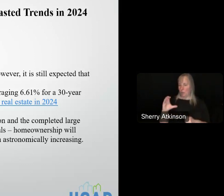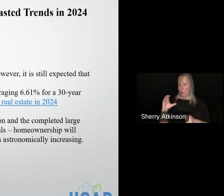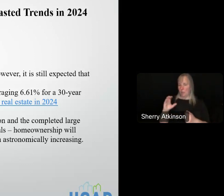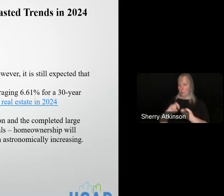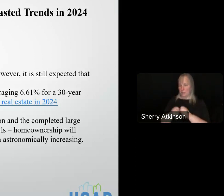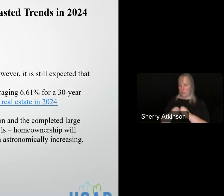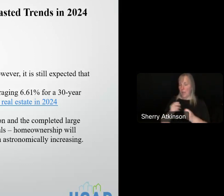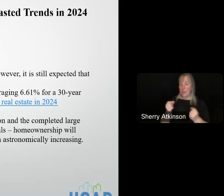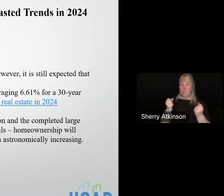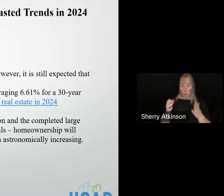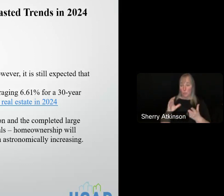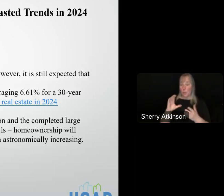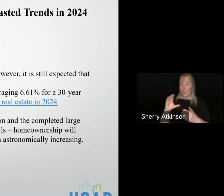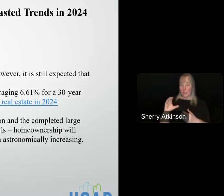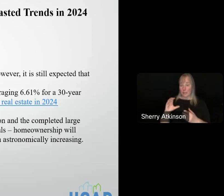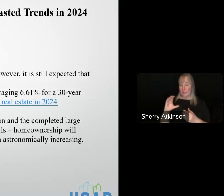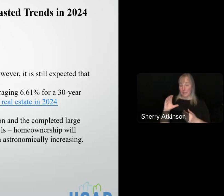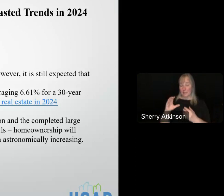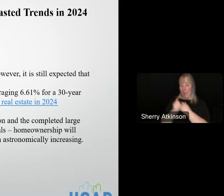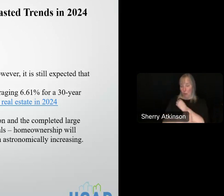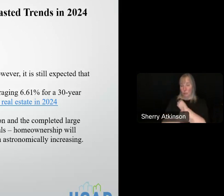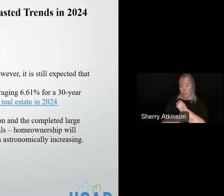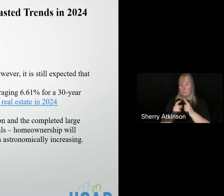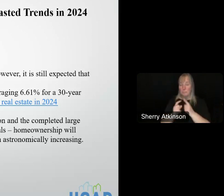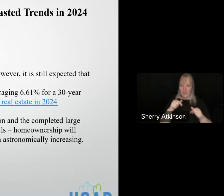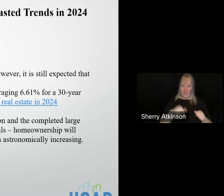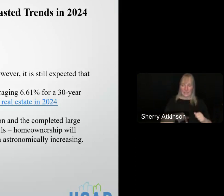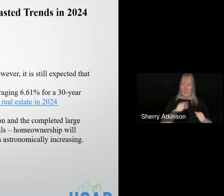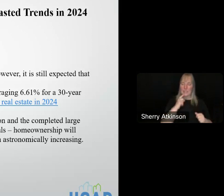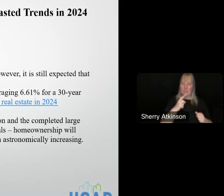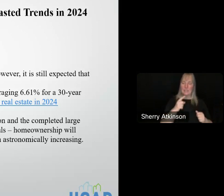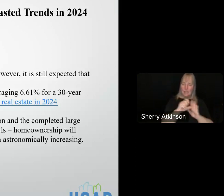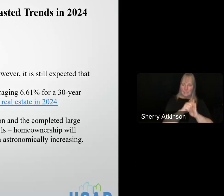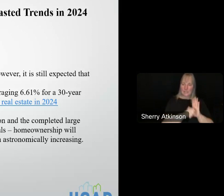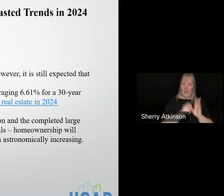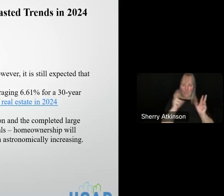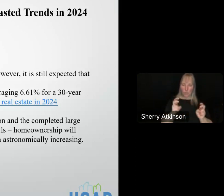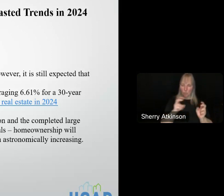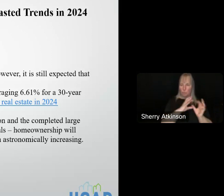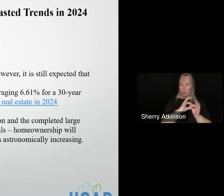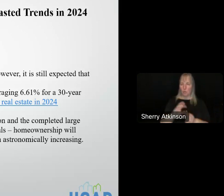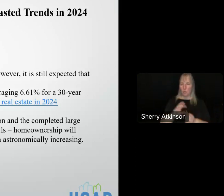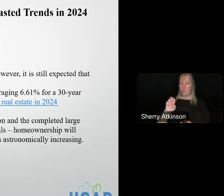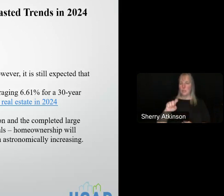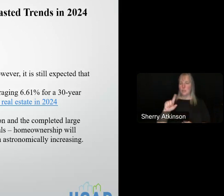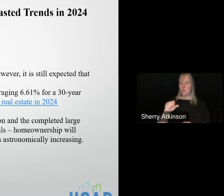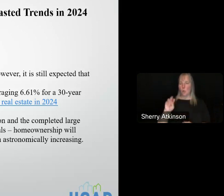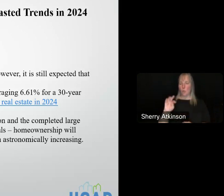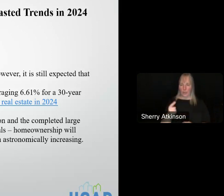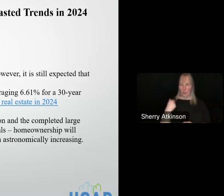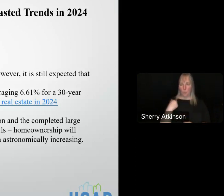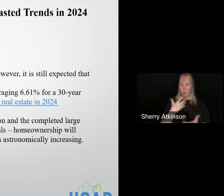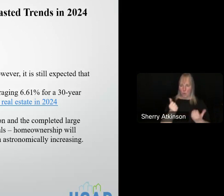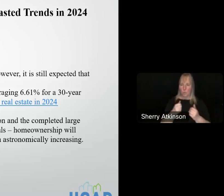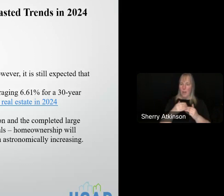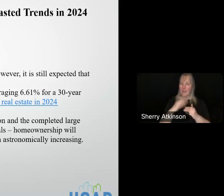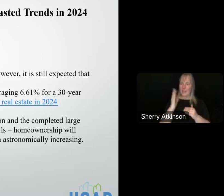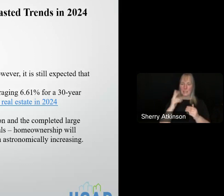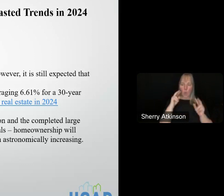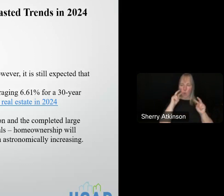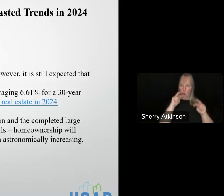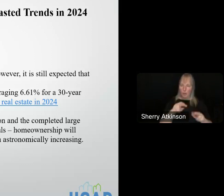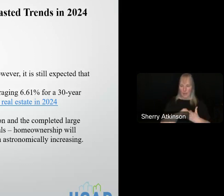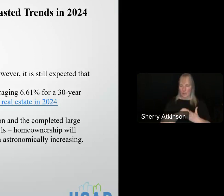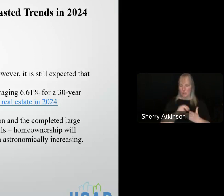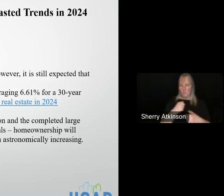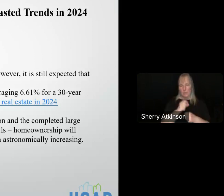multiple counties, but this is a state issue about some of the rezoning legislation that at least we want to be looked at to make sure that